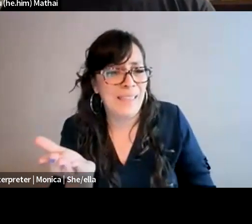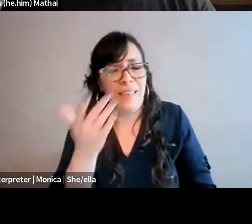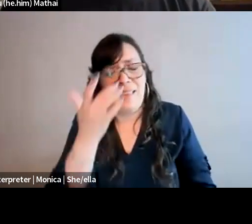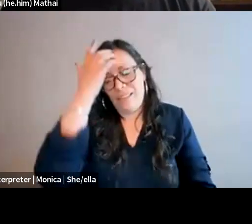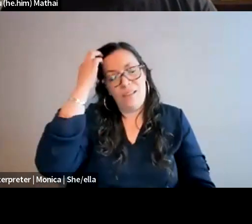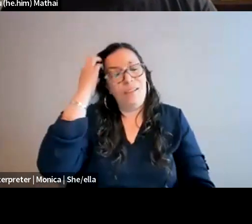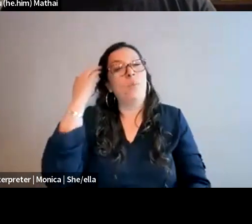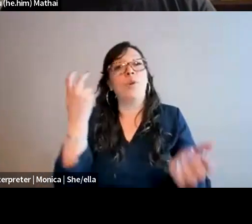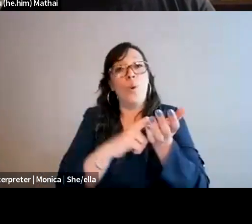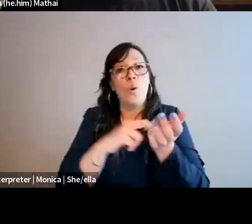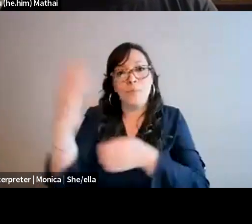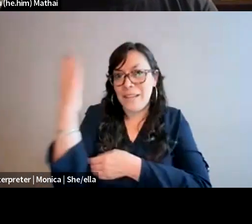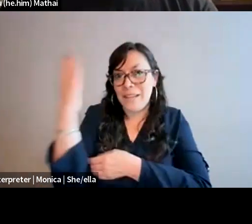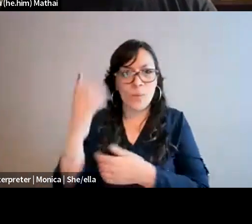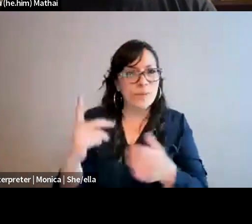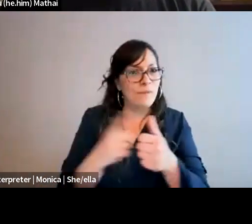you woke up today,